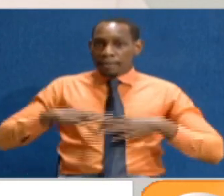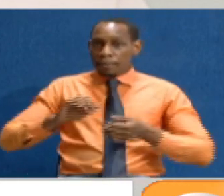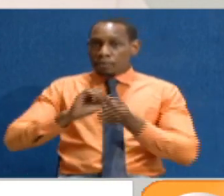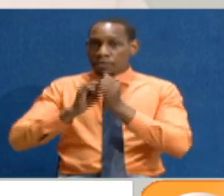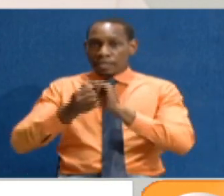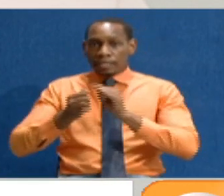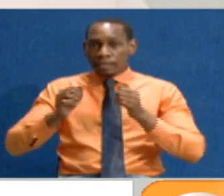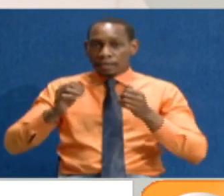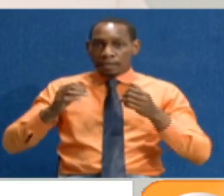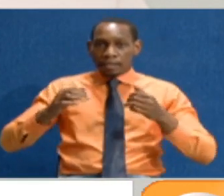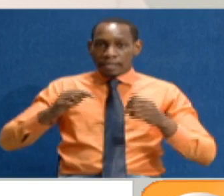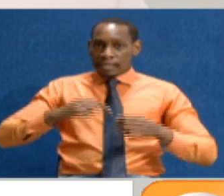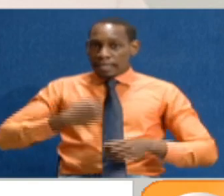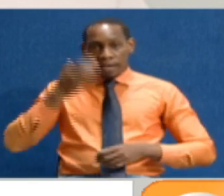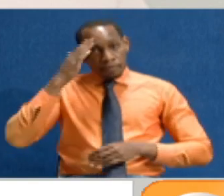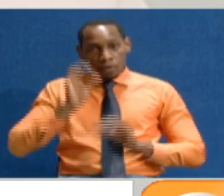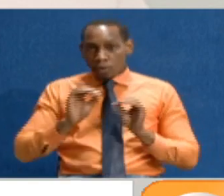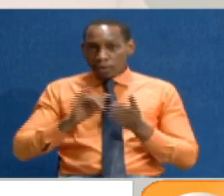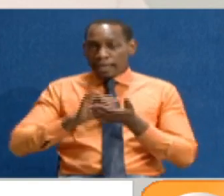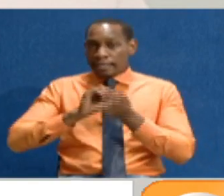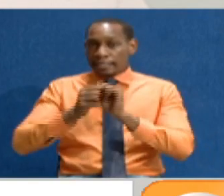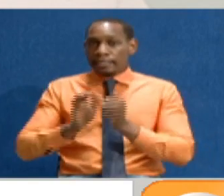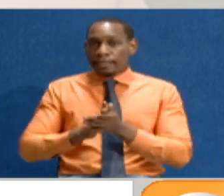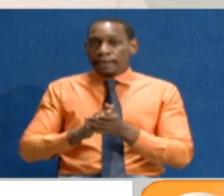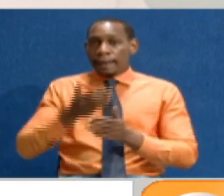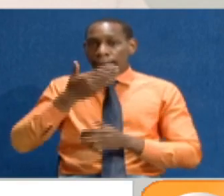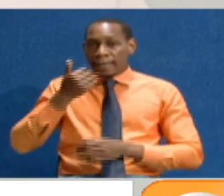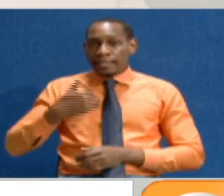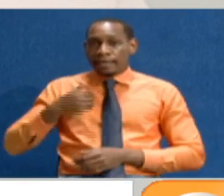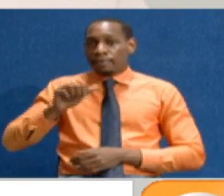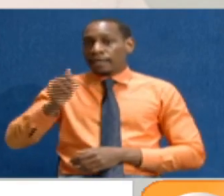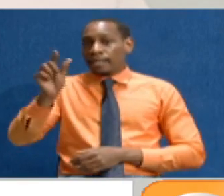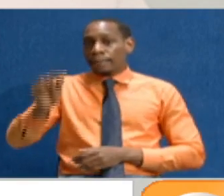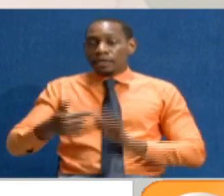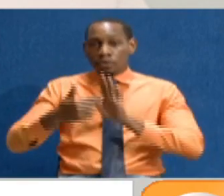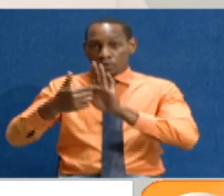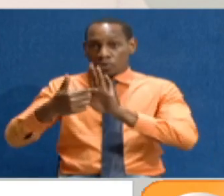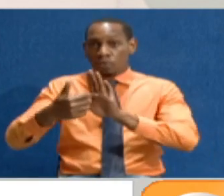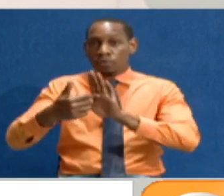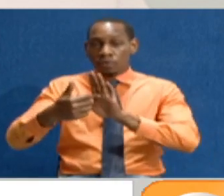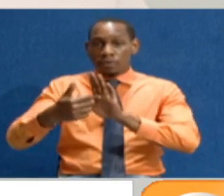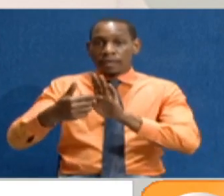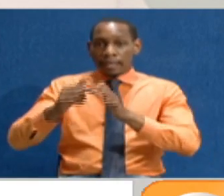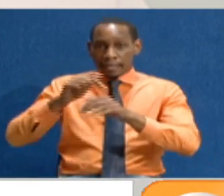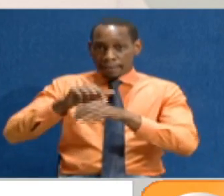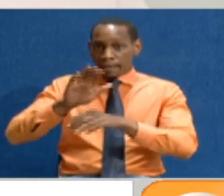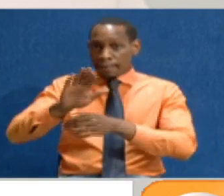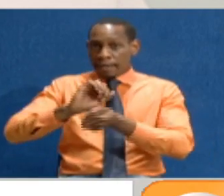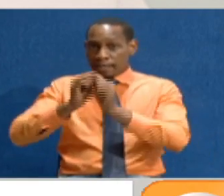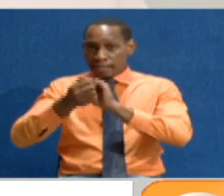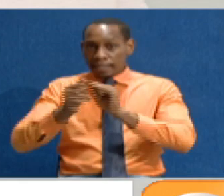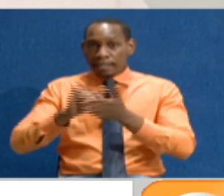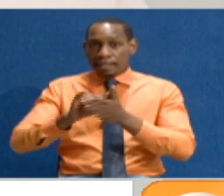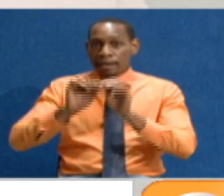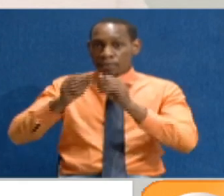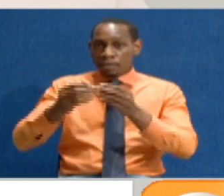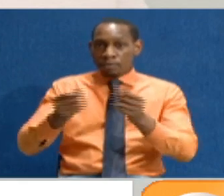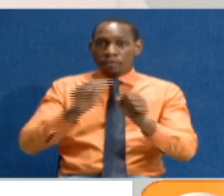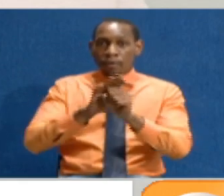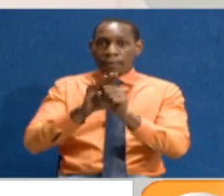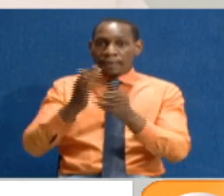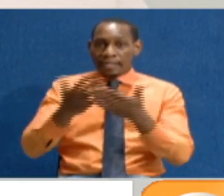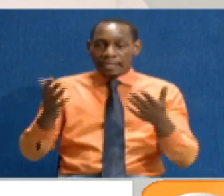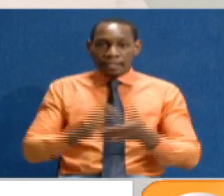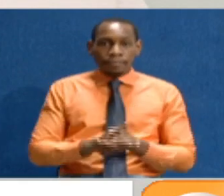they don't even know that they're changing. And so you need someone else who can actually be able to point out, call out when that is happening. And we're going to avert a lot of things.